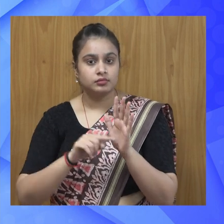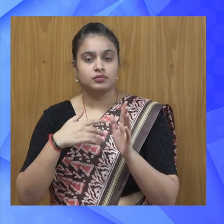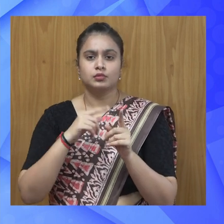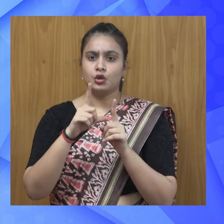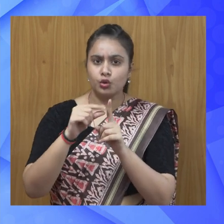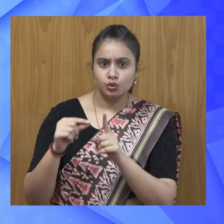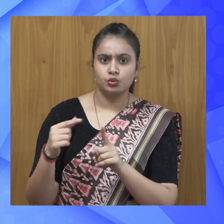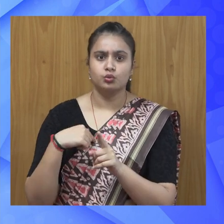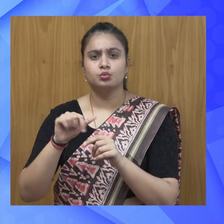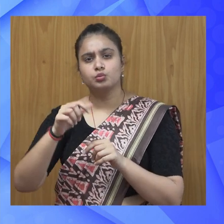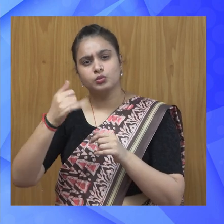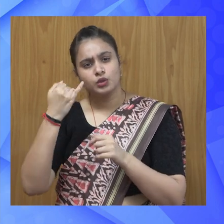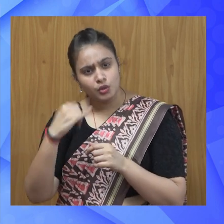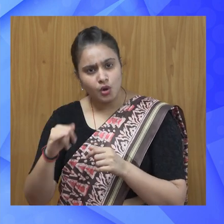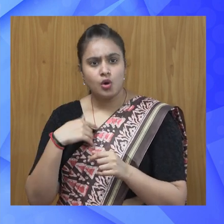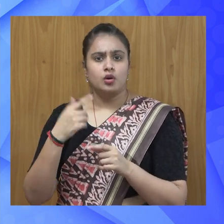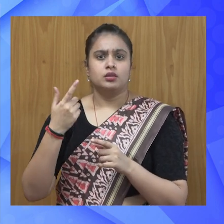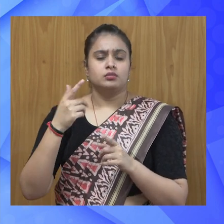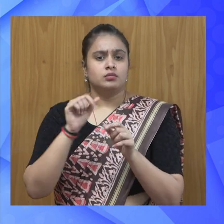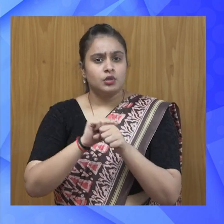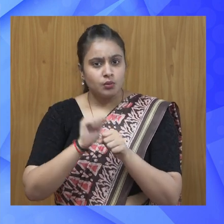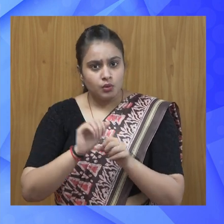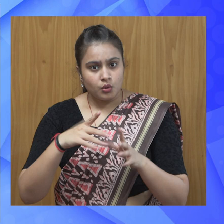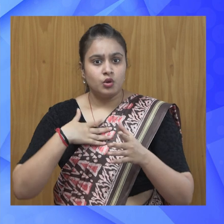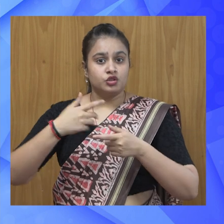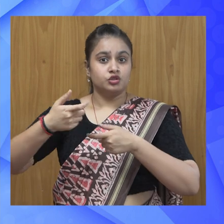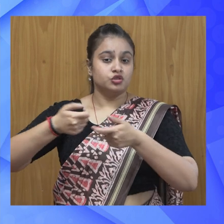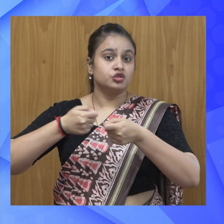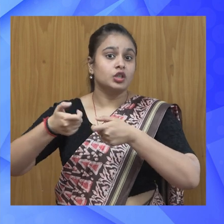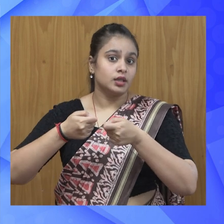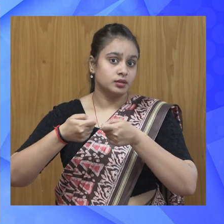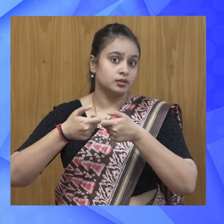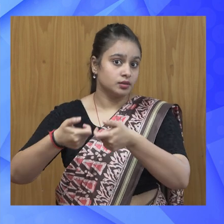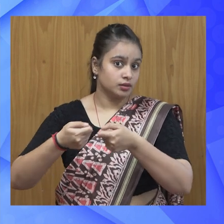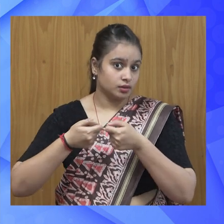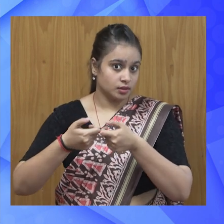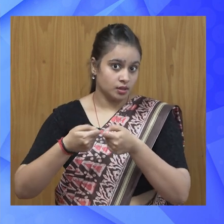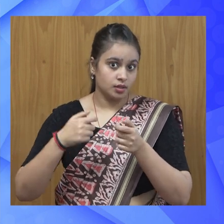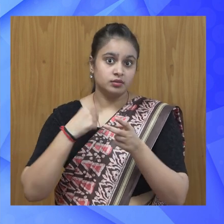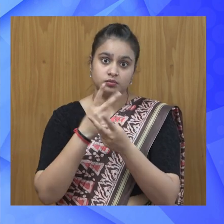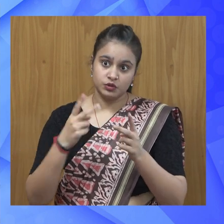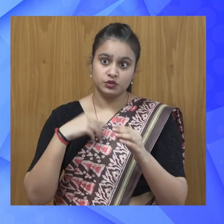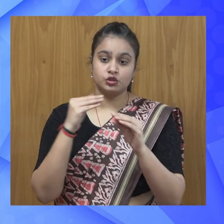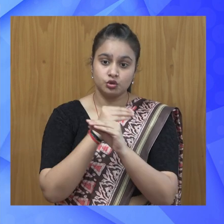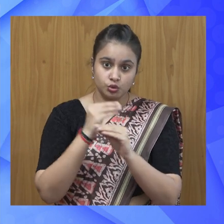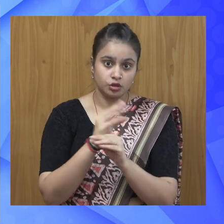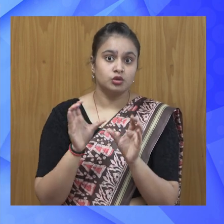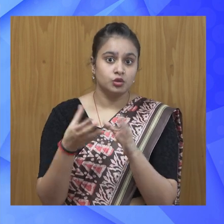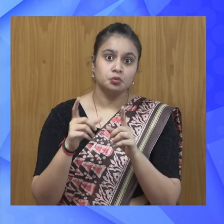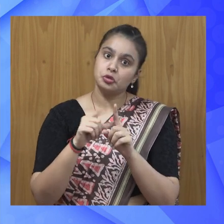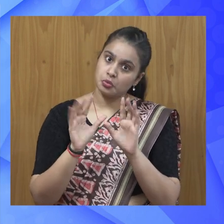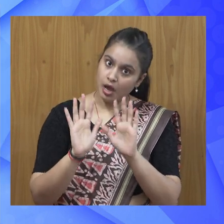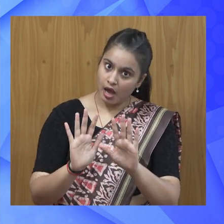the wrong jobs, take up wrong tasks. Many chatting platforms are available on certain social media groups are, you know, doing it.